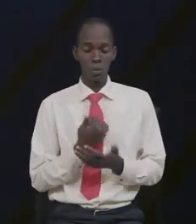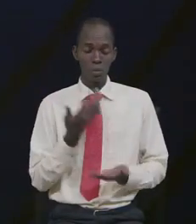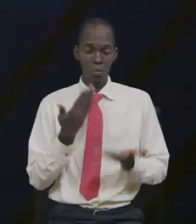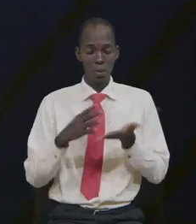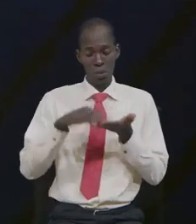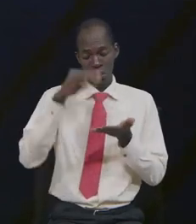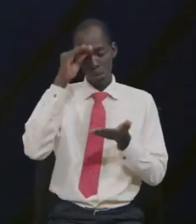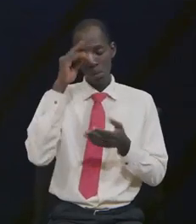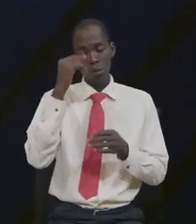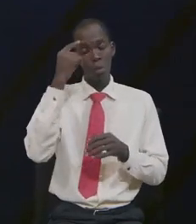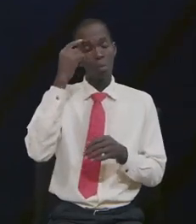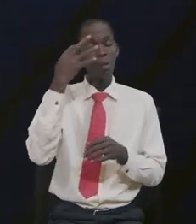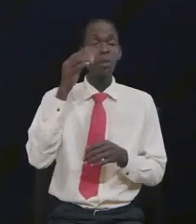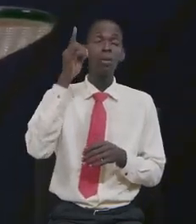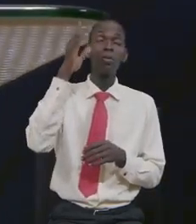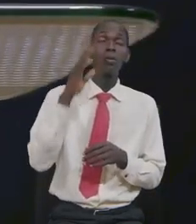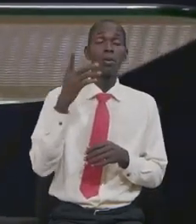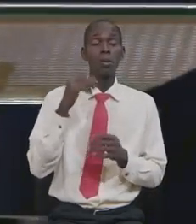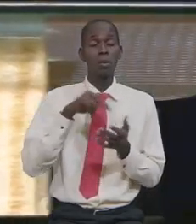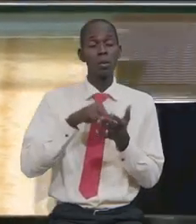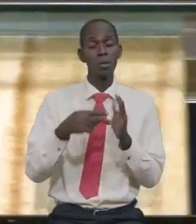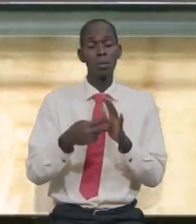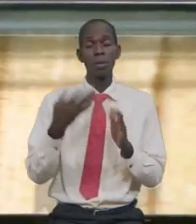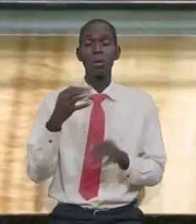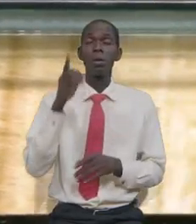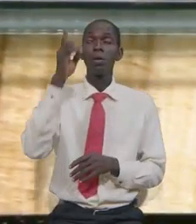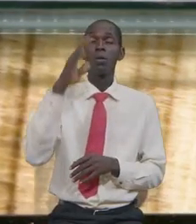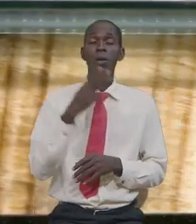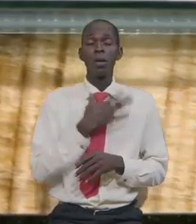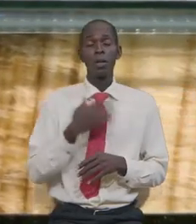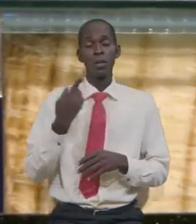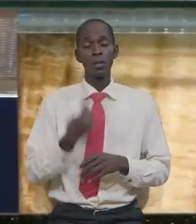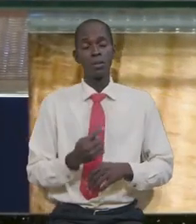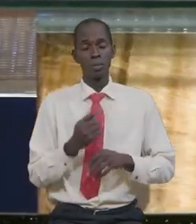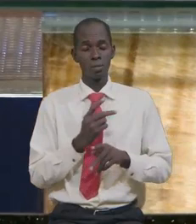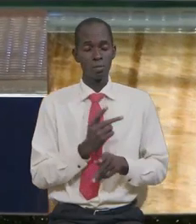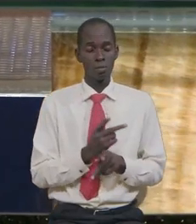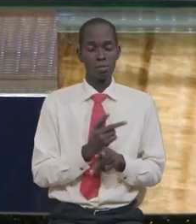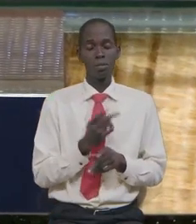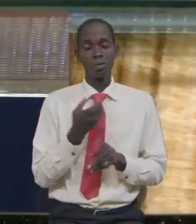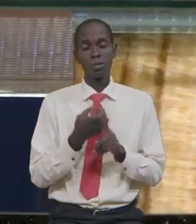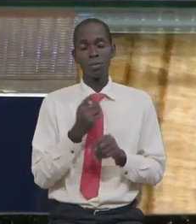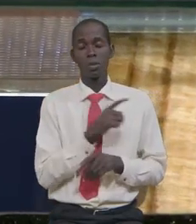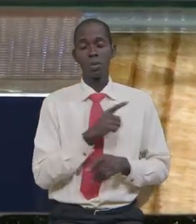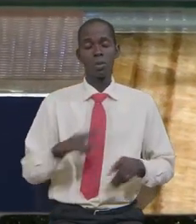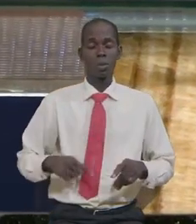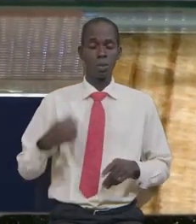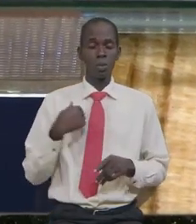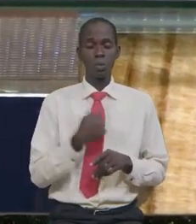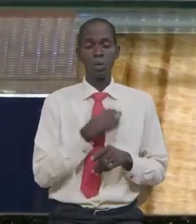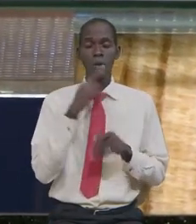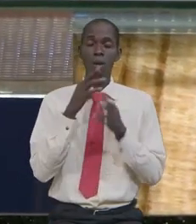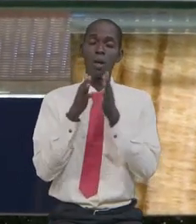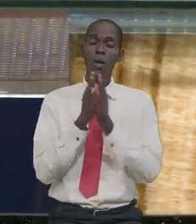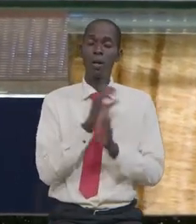of God, the purpose of God, and the preservation of the Lord. We're asking, Lord, that as we come